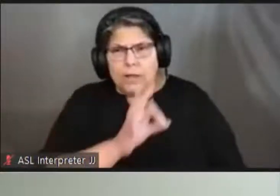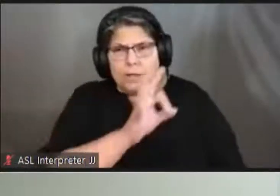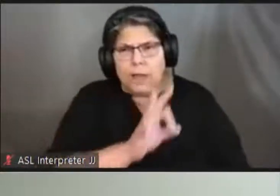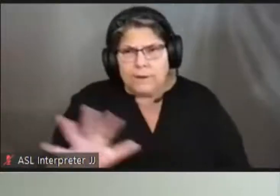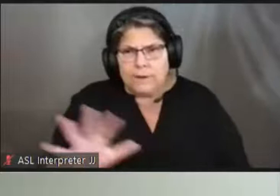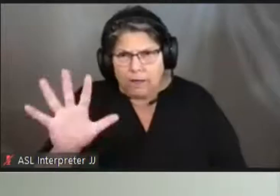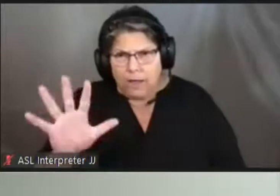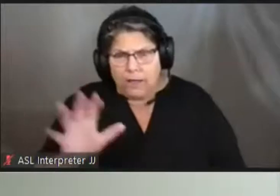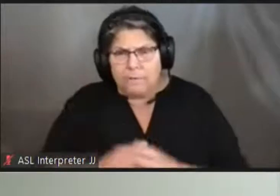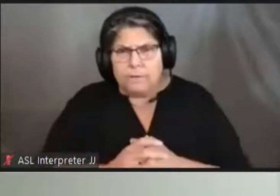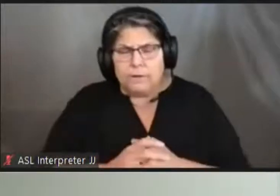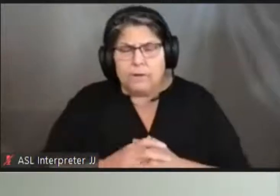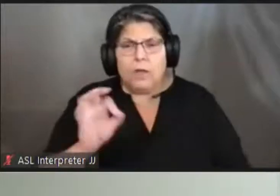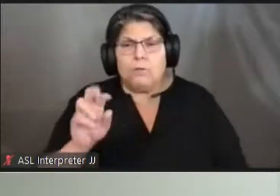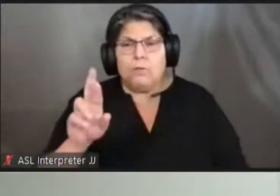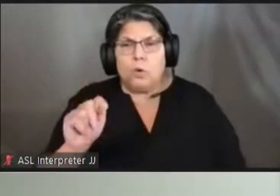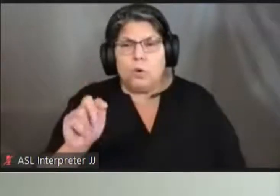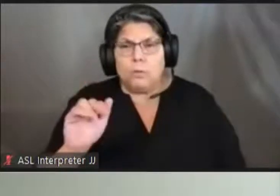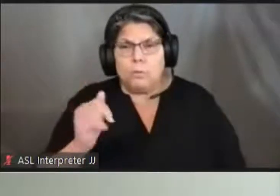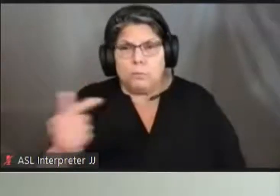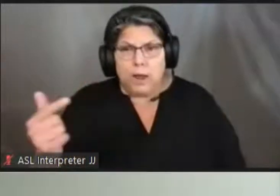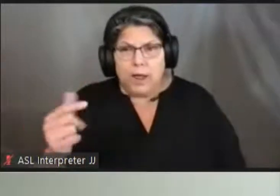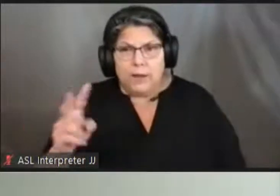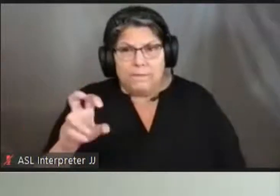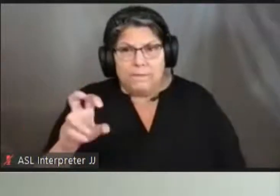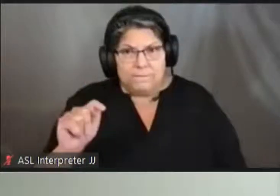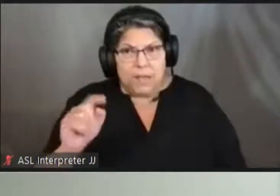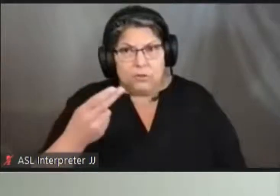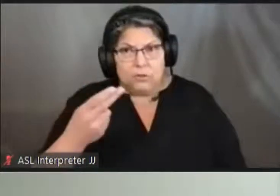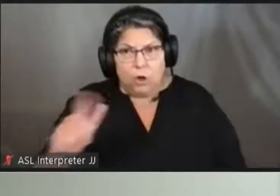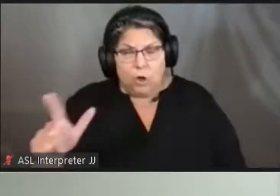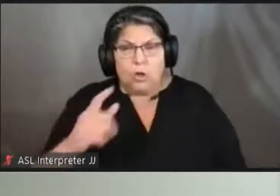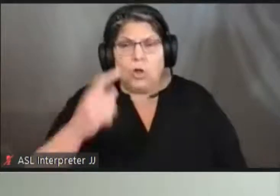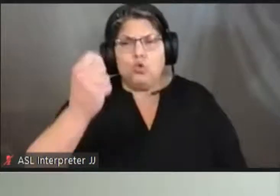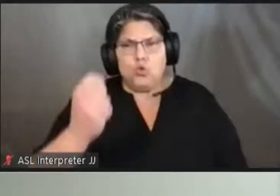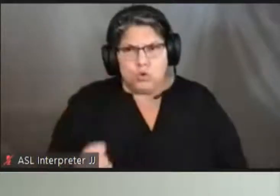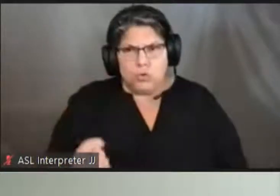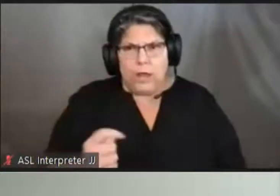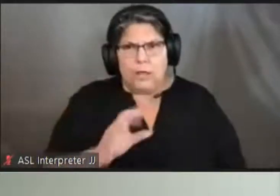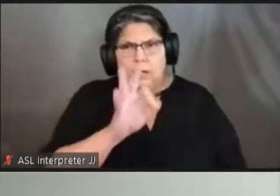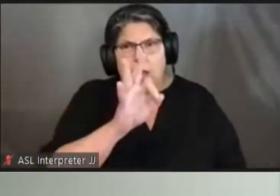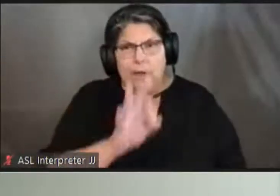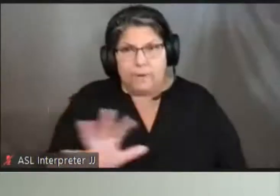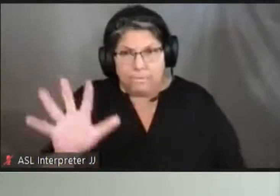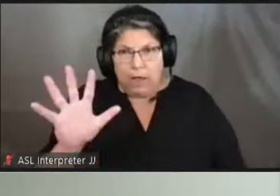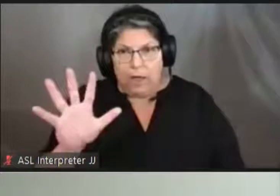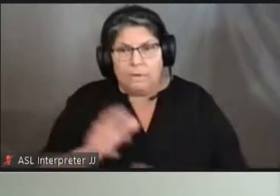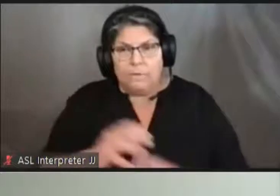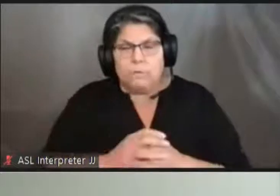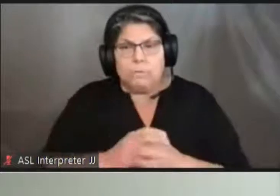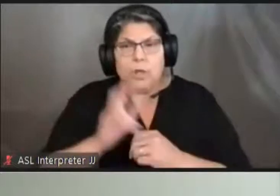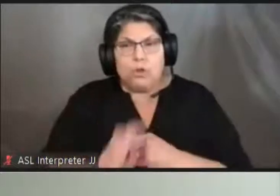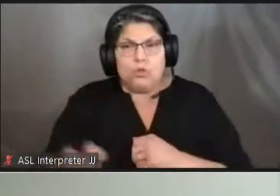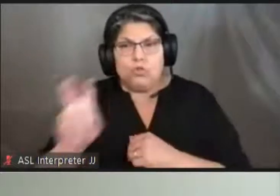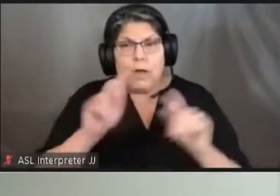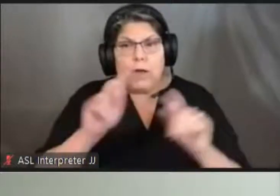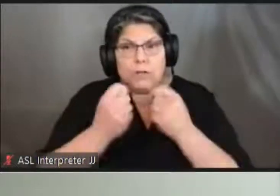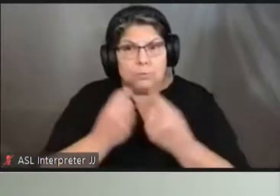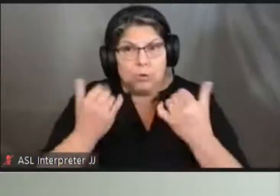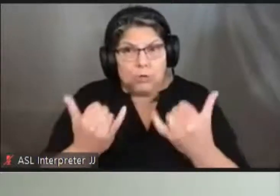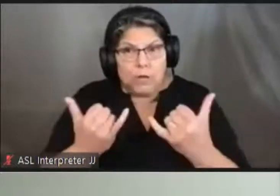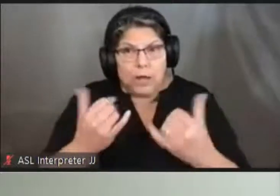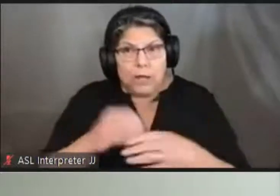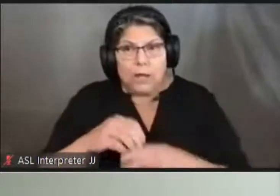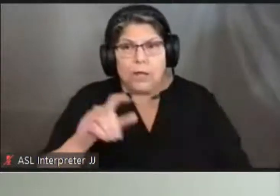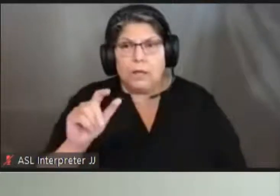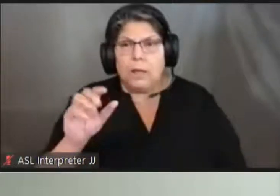Fort Bragg Veterans Hall on Tuesdays from 9 to 5. The travel team today should be in Laytonville Meadow